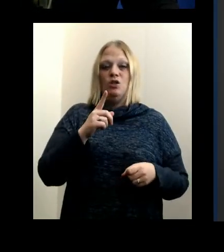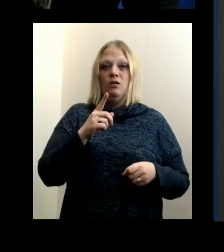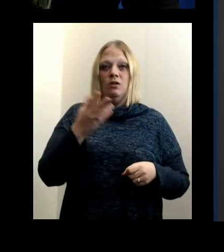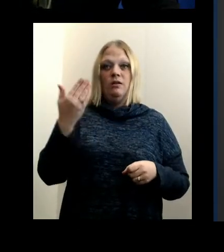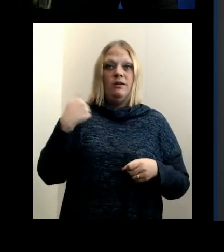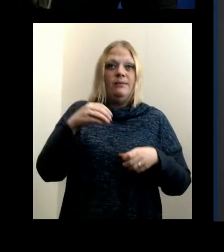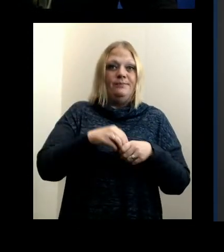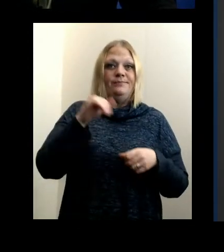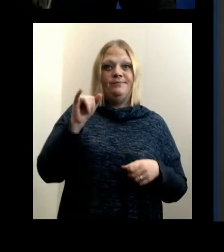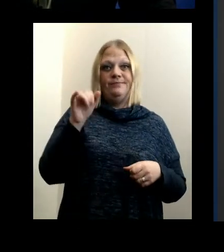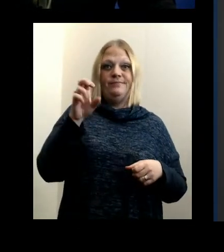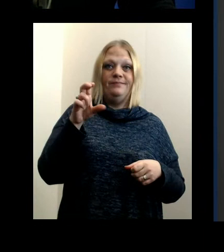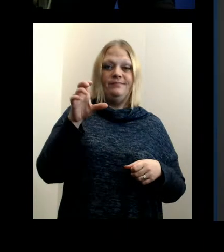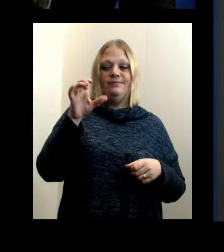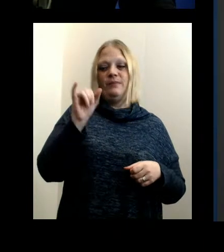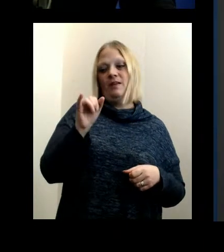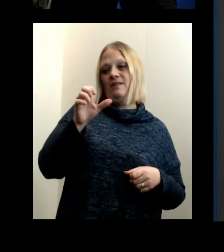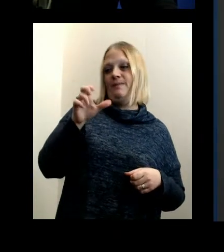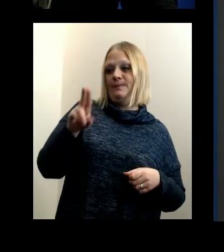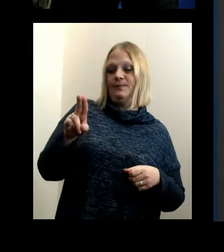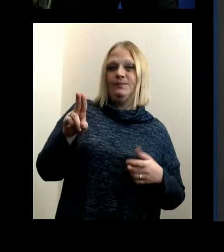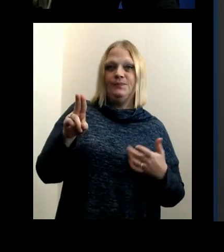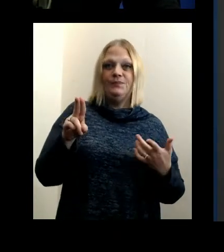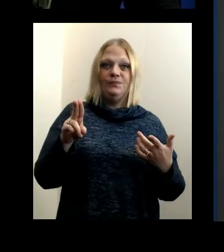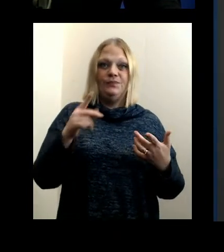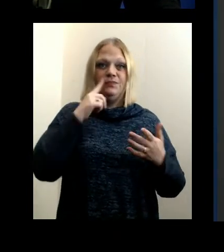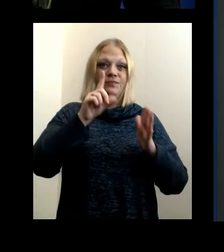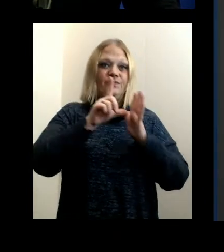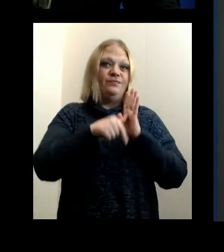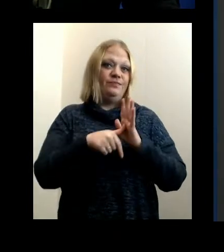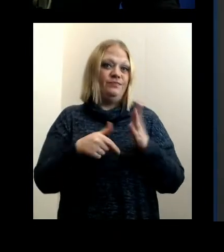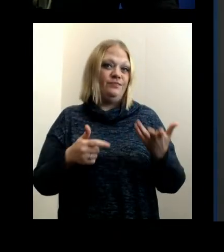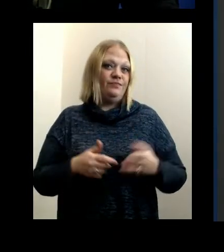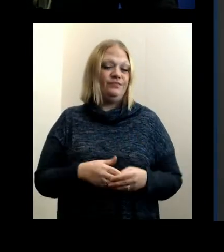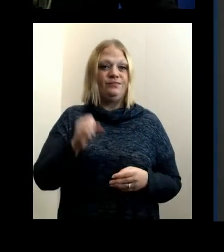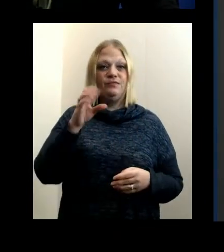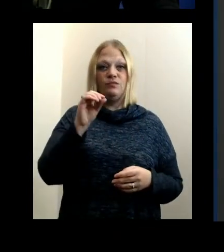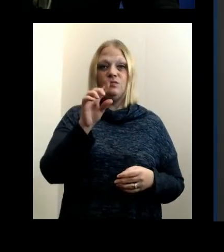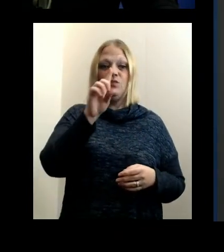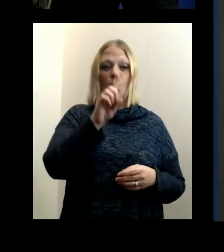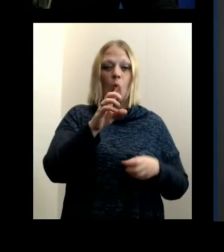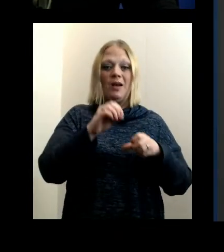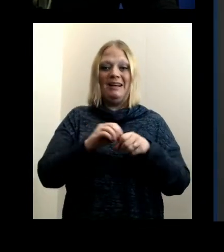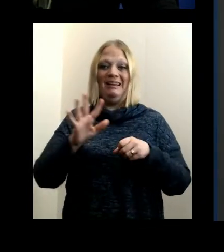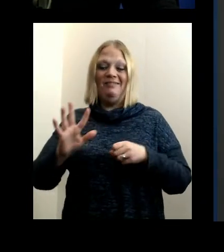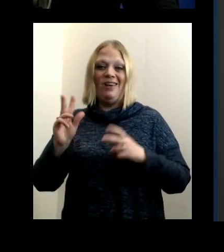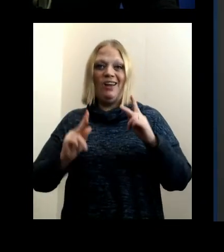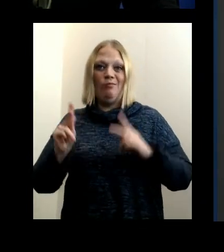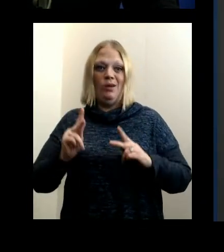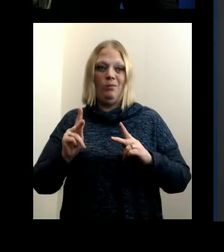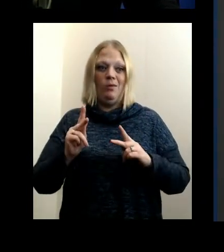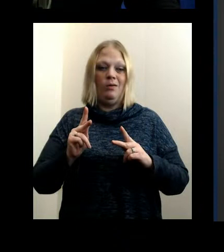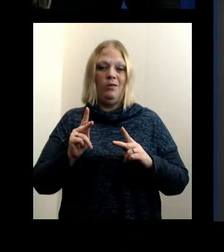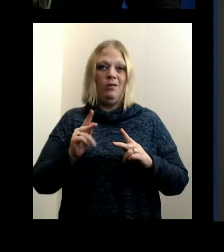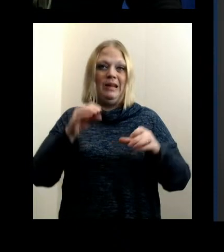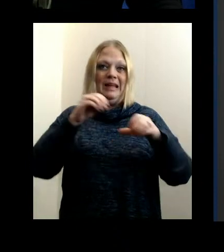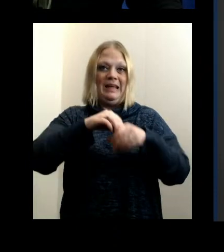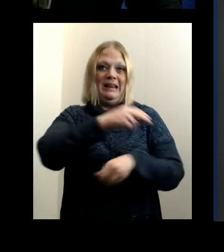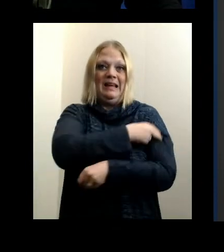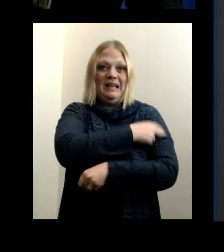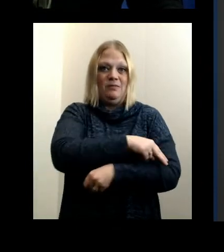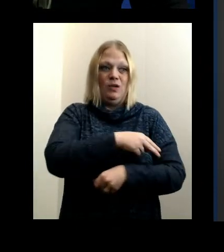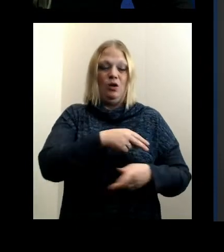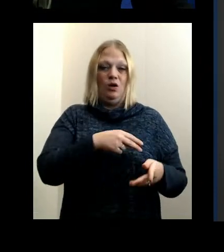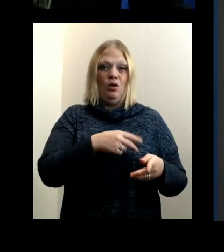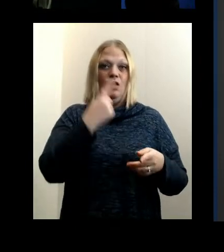ICU, where we've been kind of recently for a while now. So 1 in 5 individuals who are hospitalized for COVID-19 are